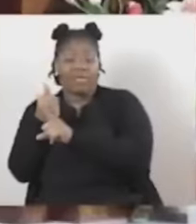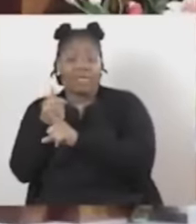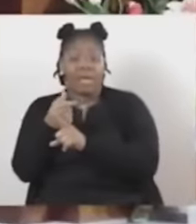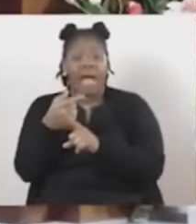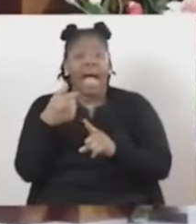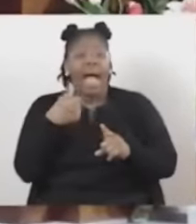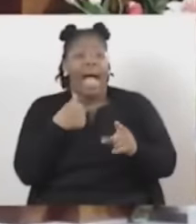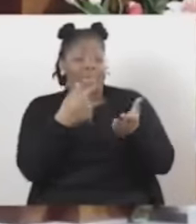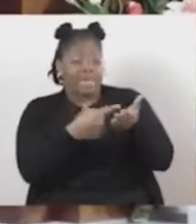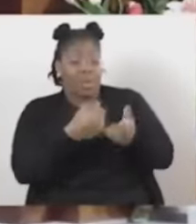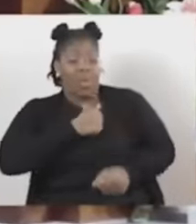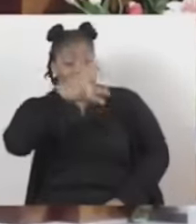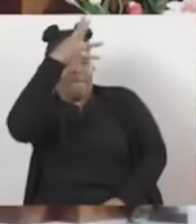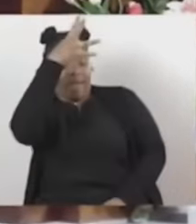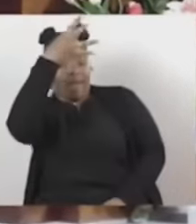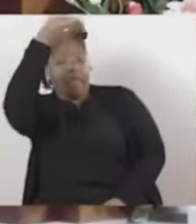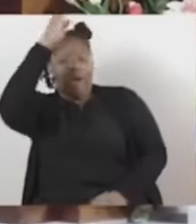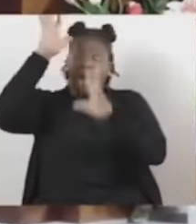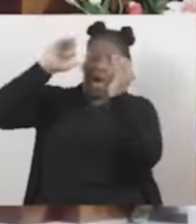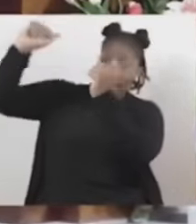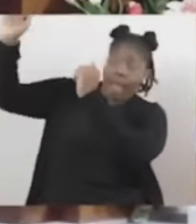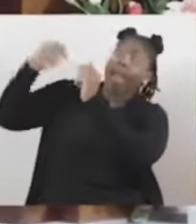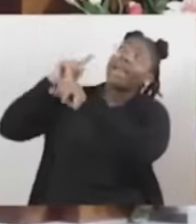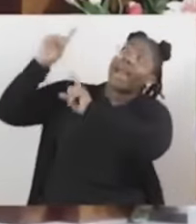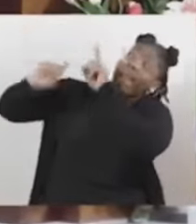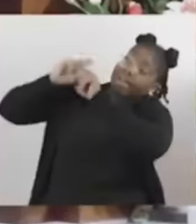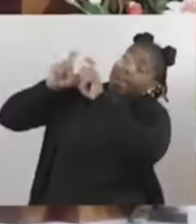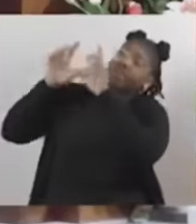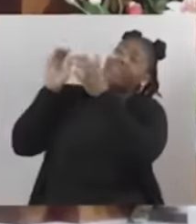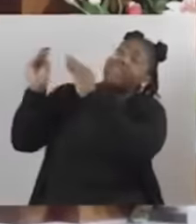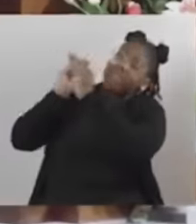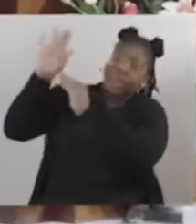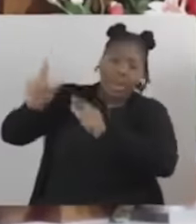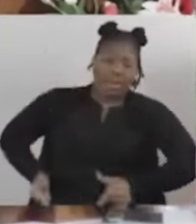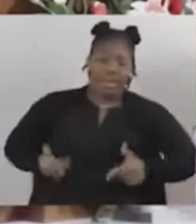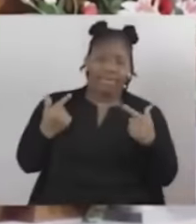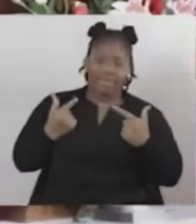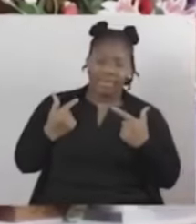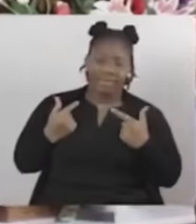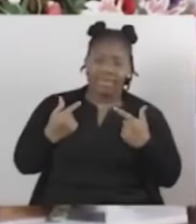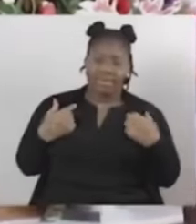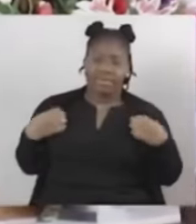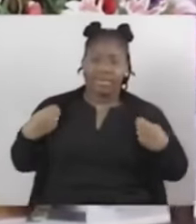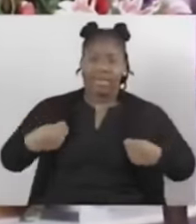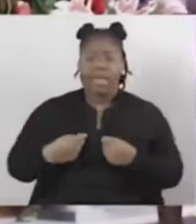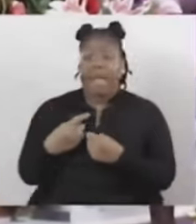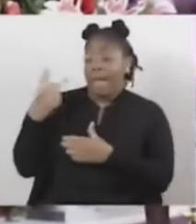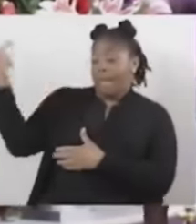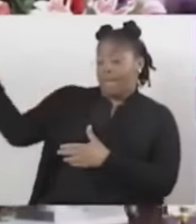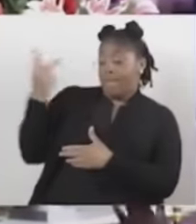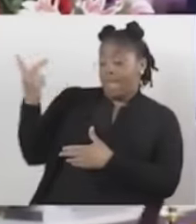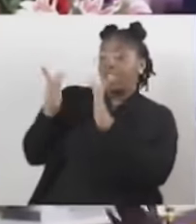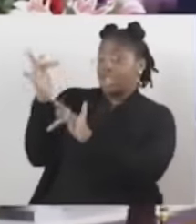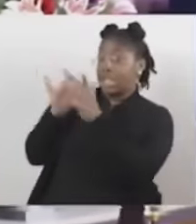Father to do certain things for your life. I mean, we were talking about a whole lot of other things,